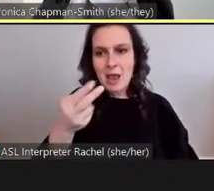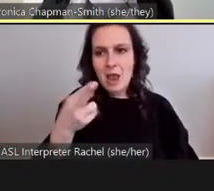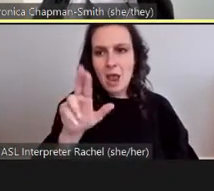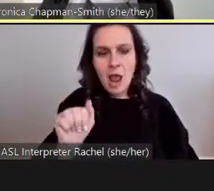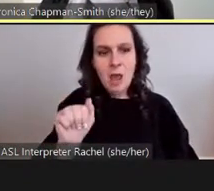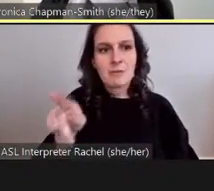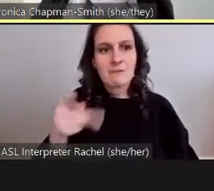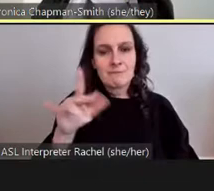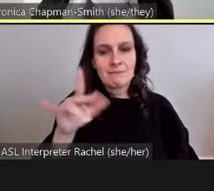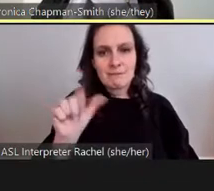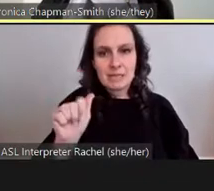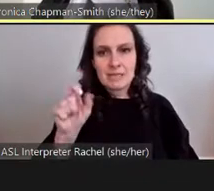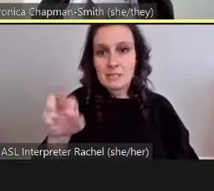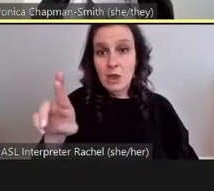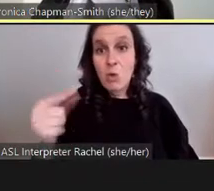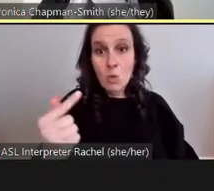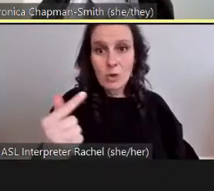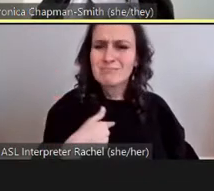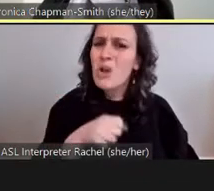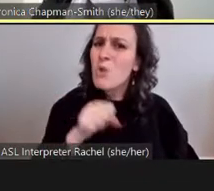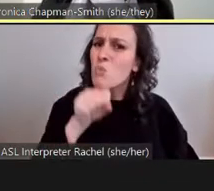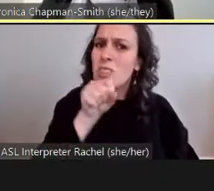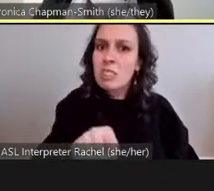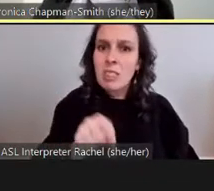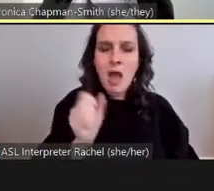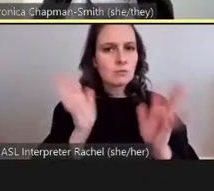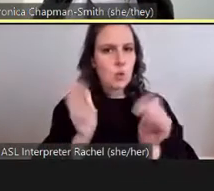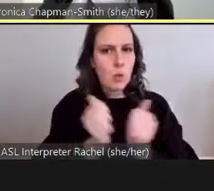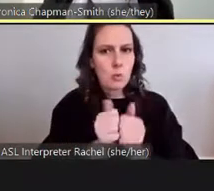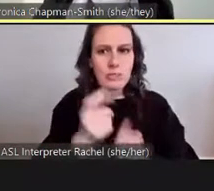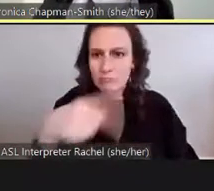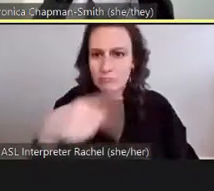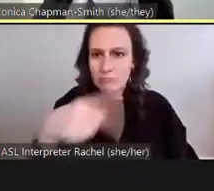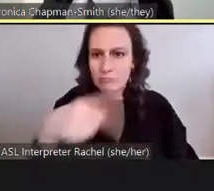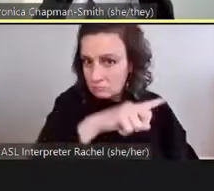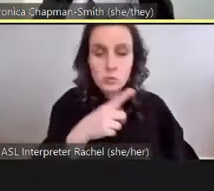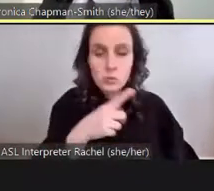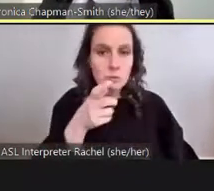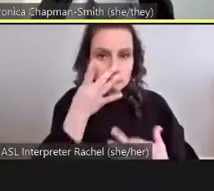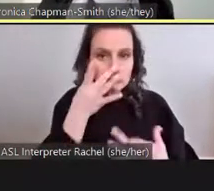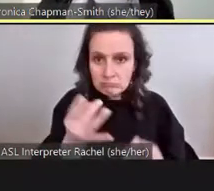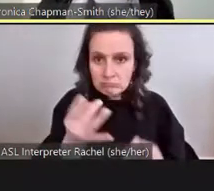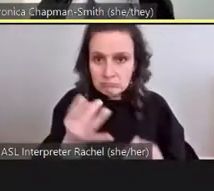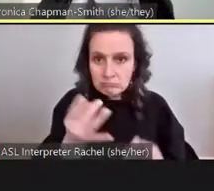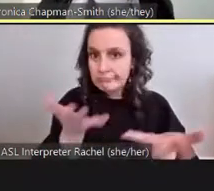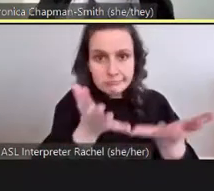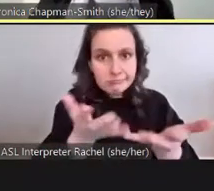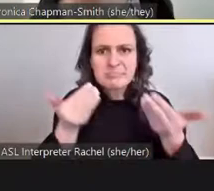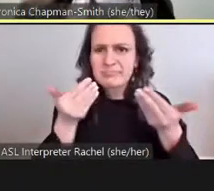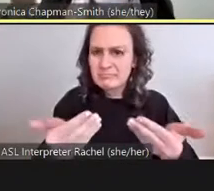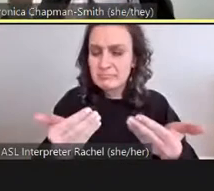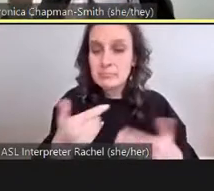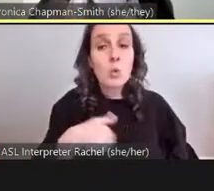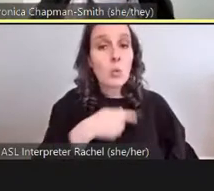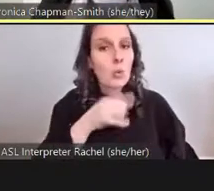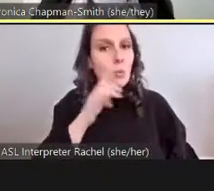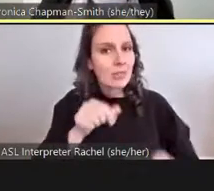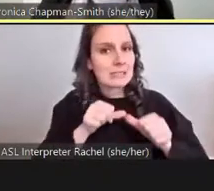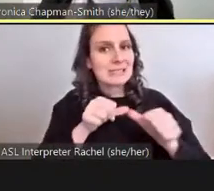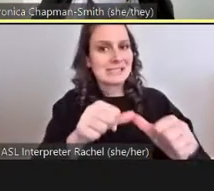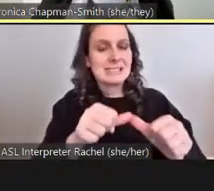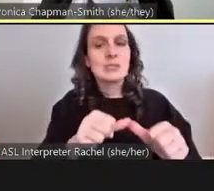humes@operaphila.org. We would love to be in conversation with any of you as we continue on